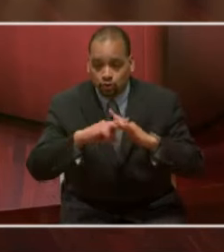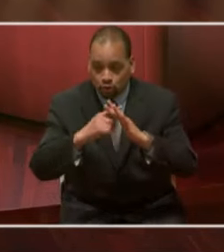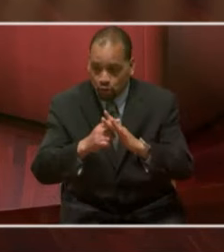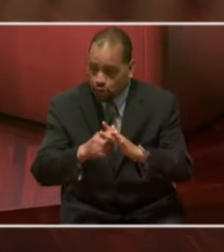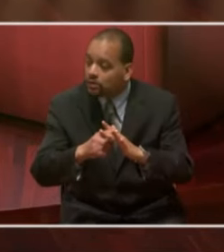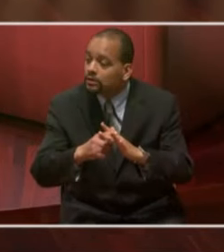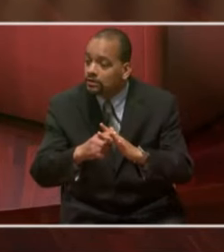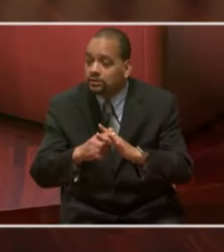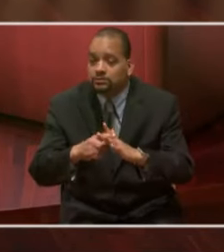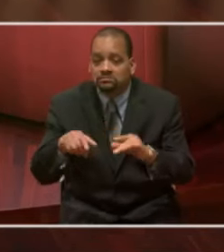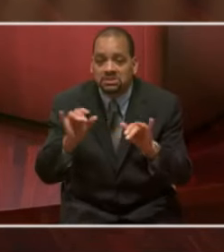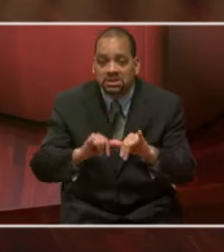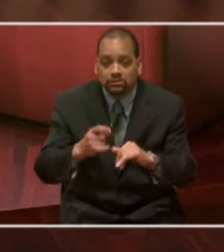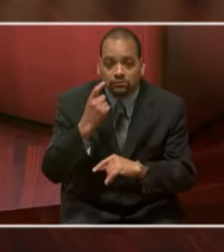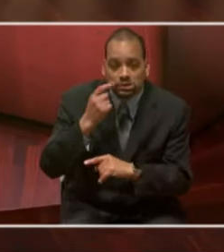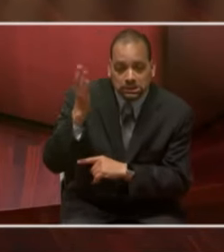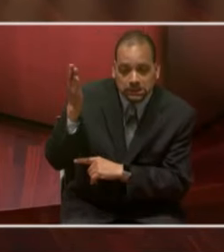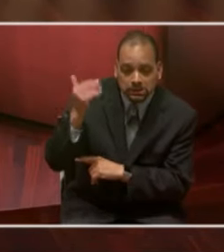Latino.